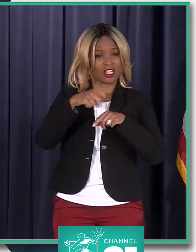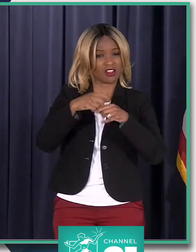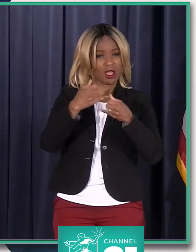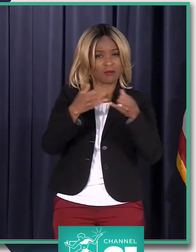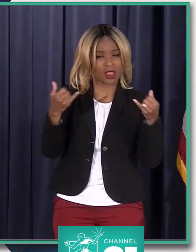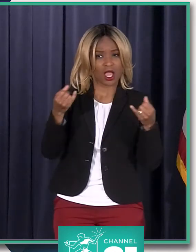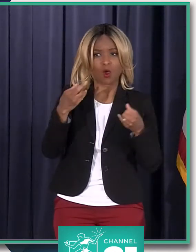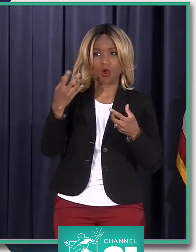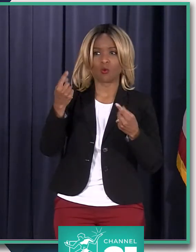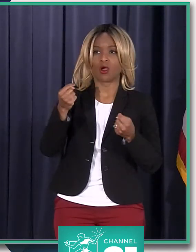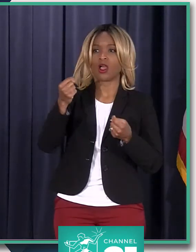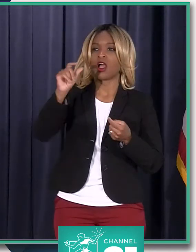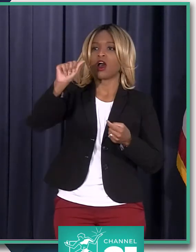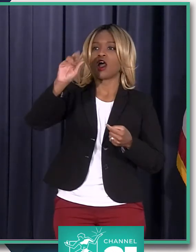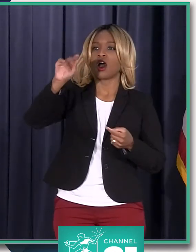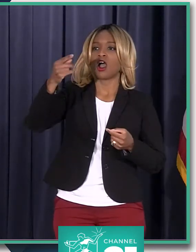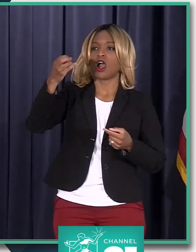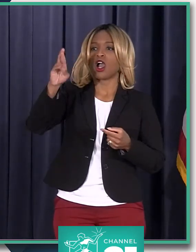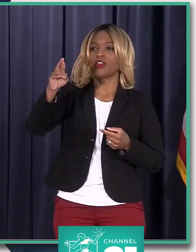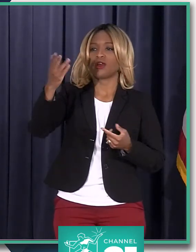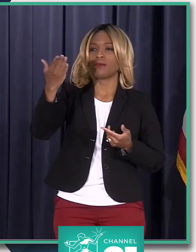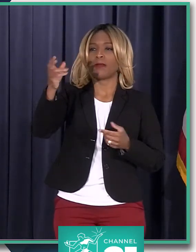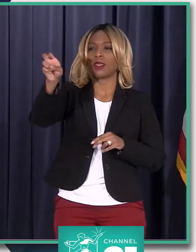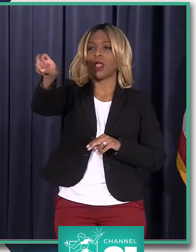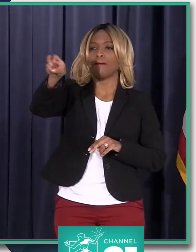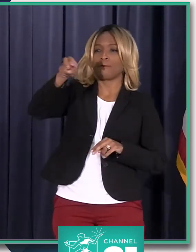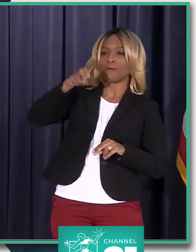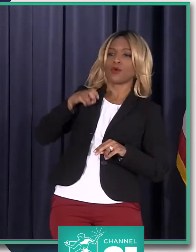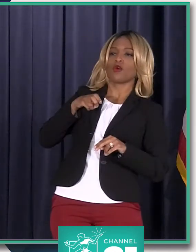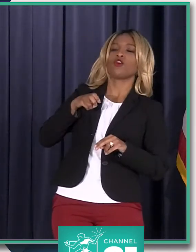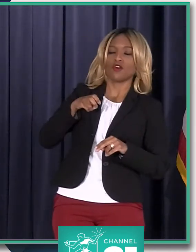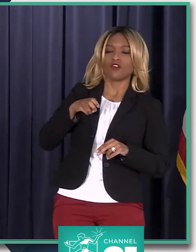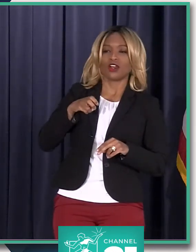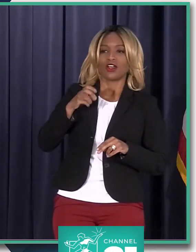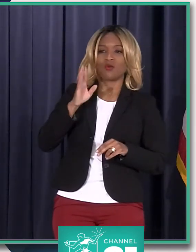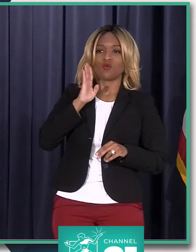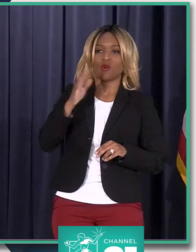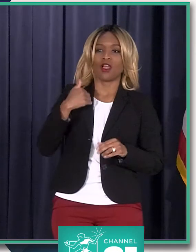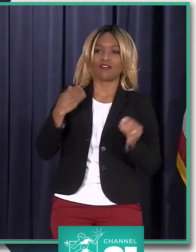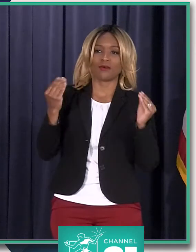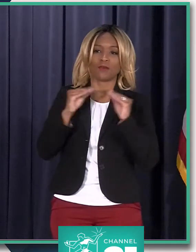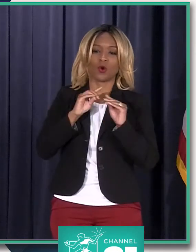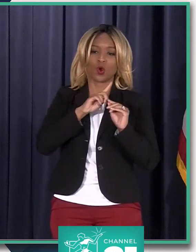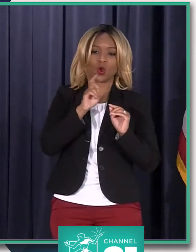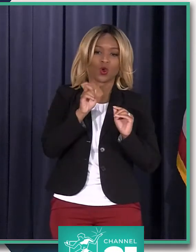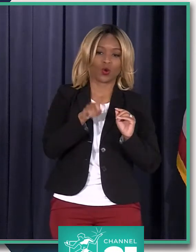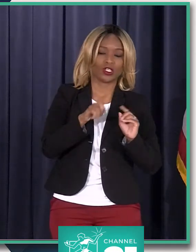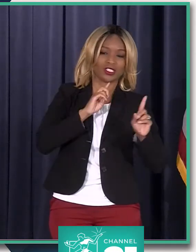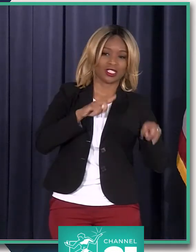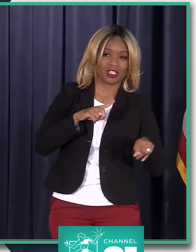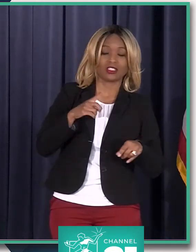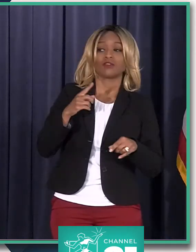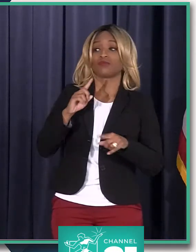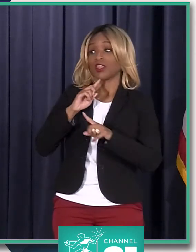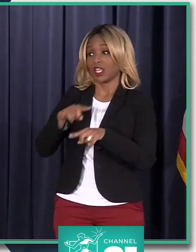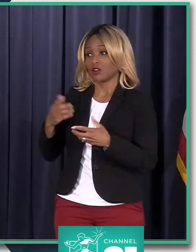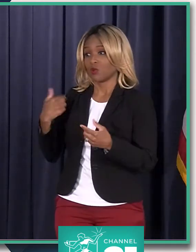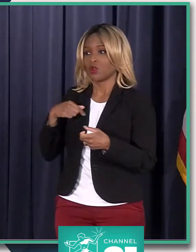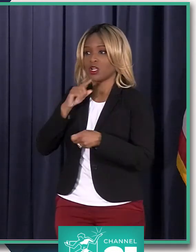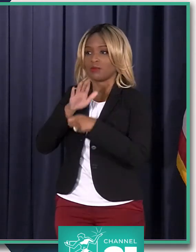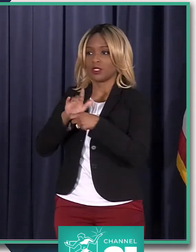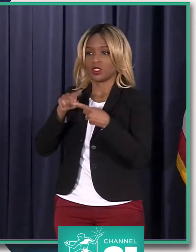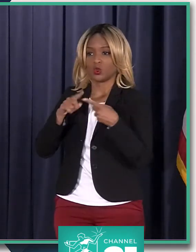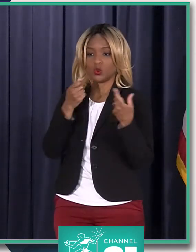want to pull your chair up close. You're going to have more questions here. The answer is we are very much committed to a